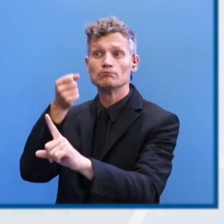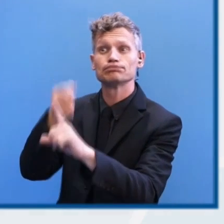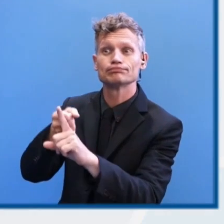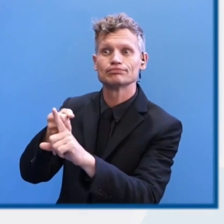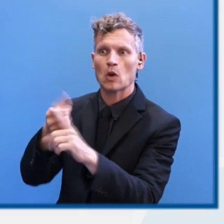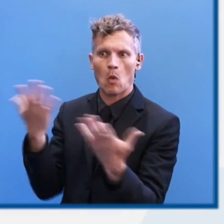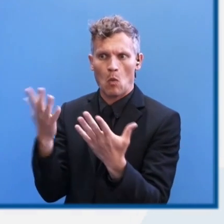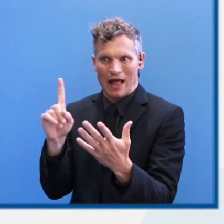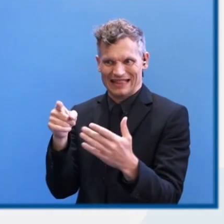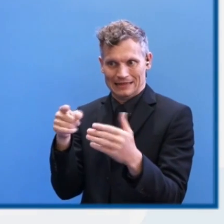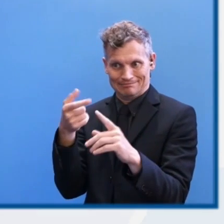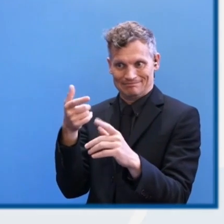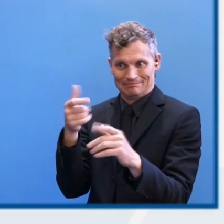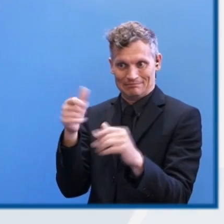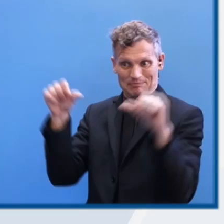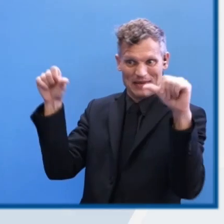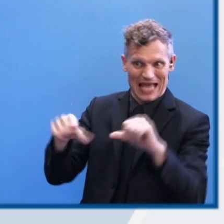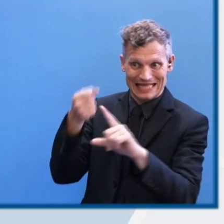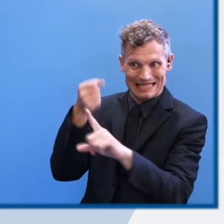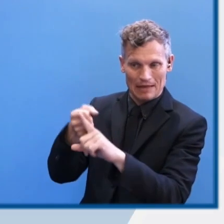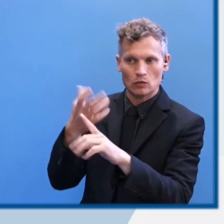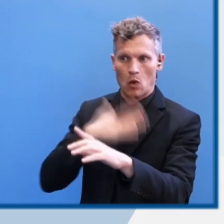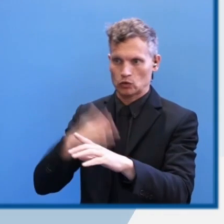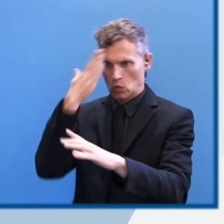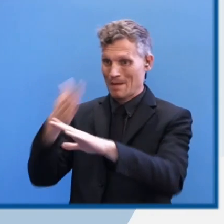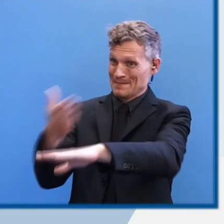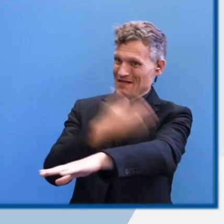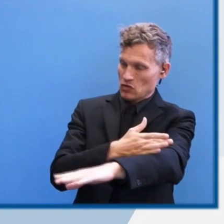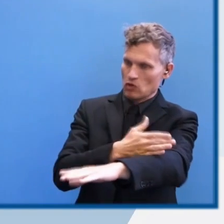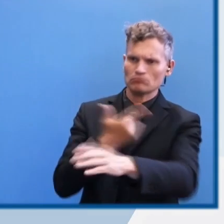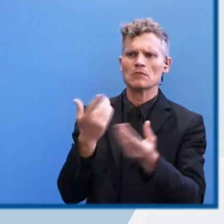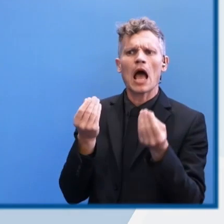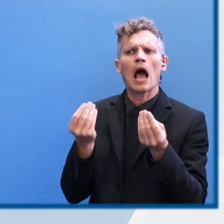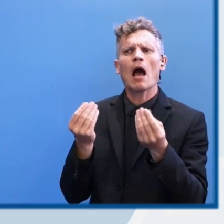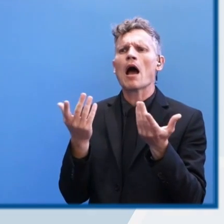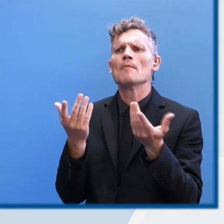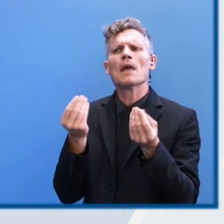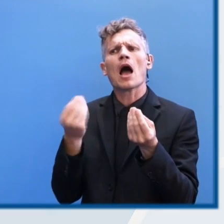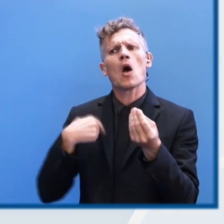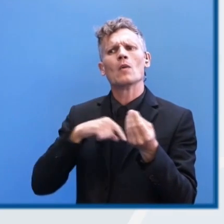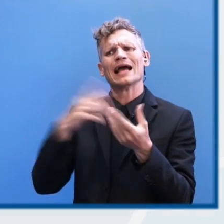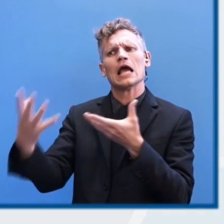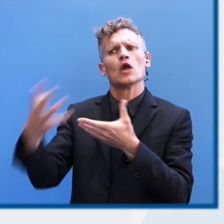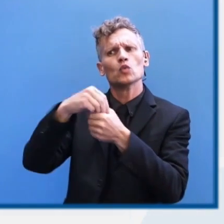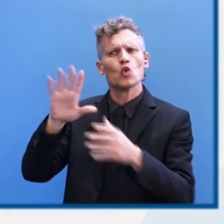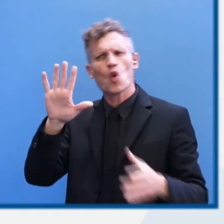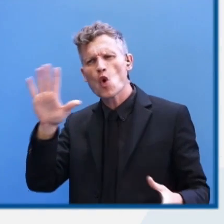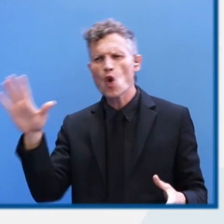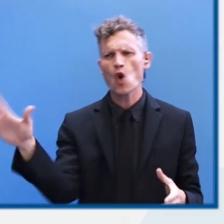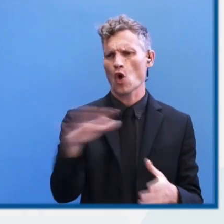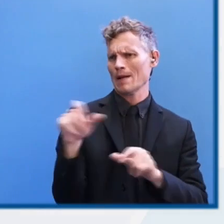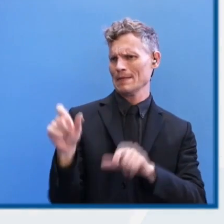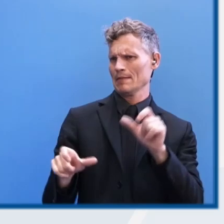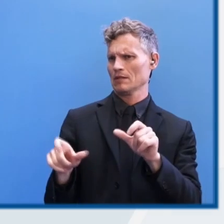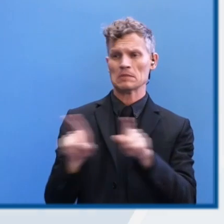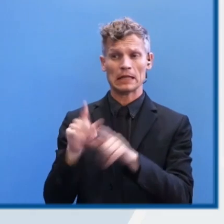left behind for a variety of different reasons, and those reasons may vary from one country, one community to another. How